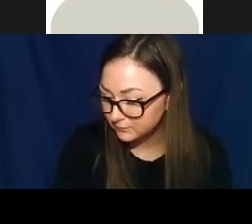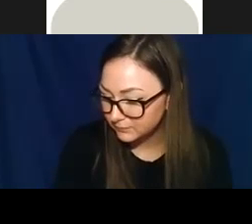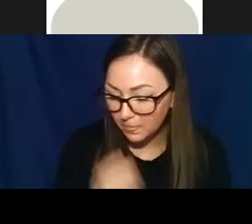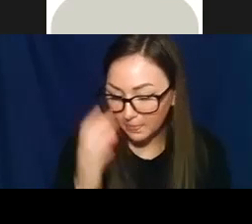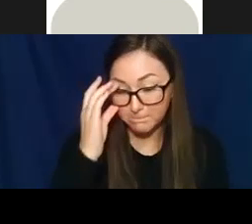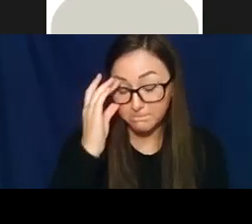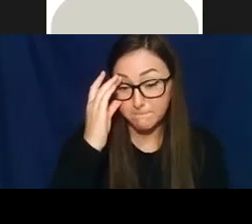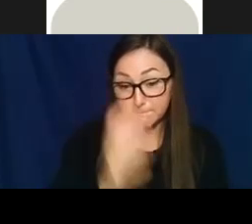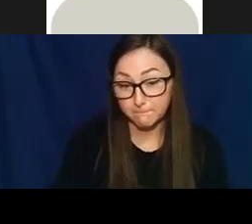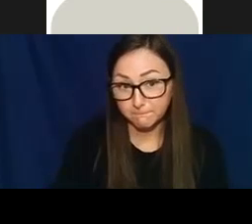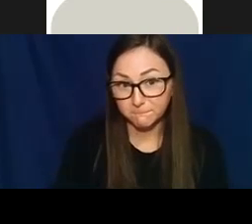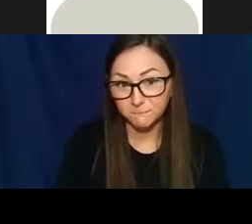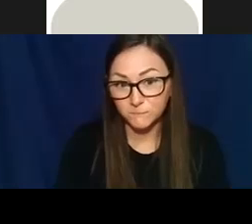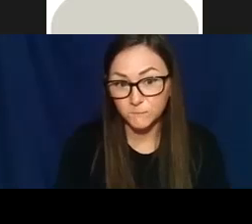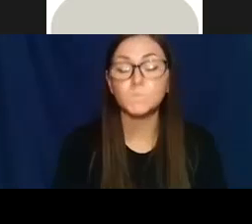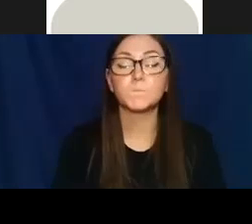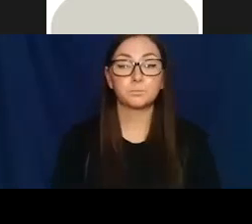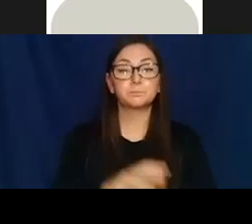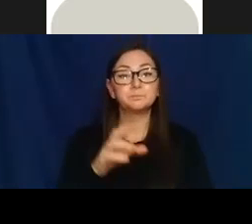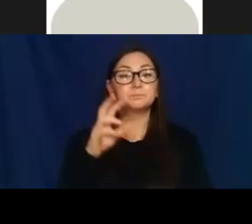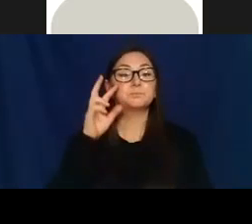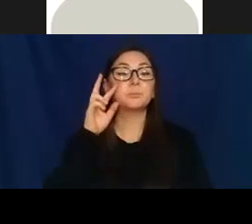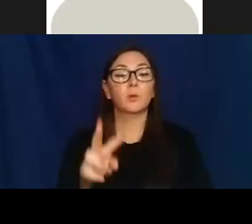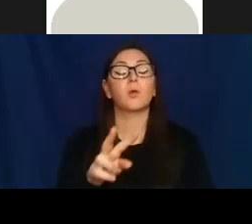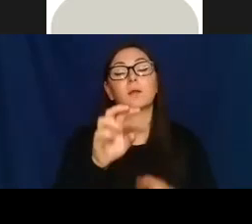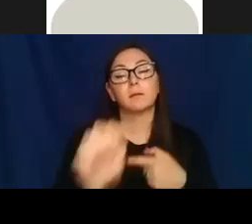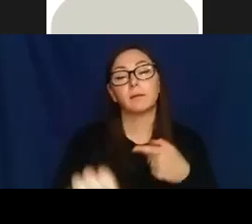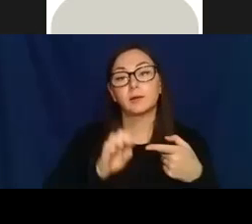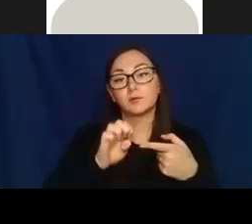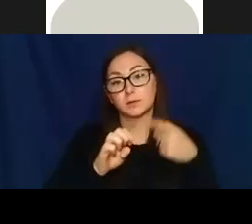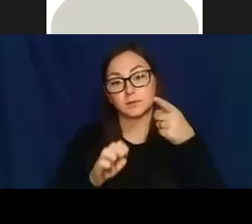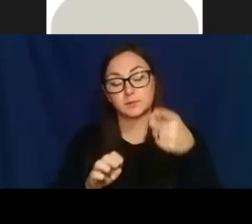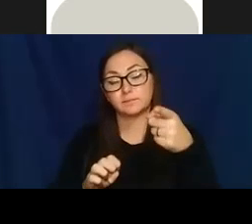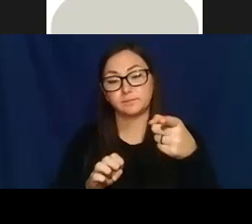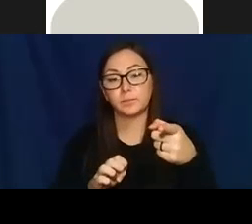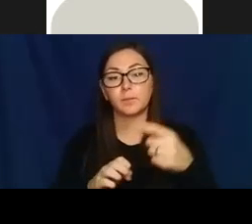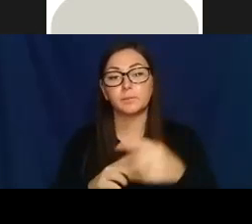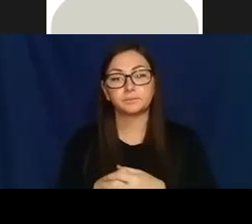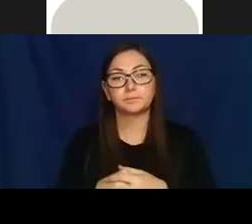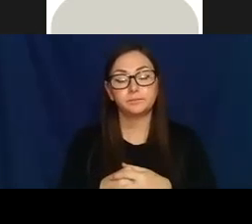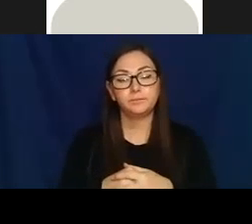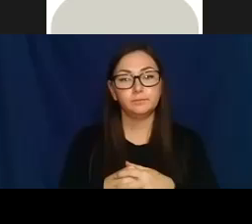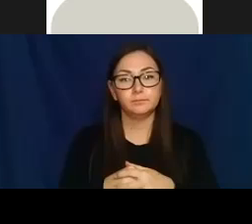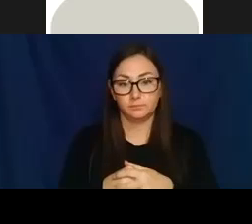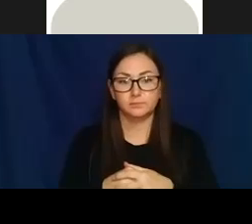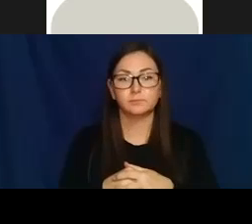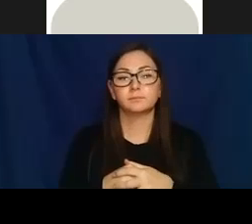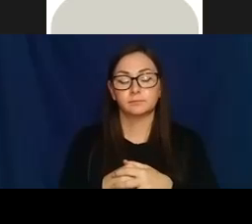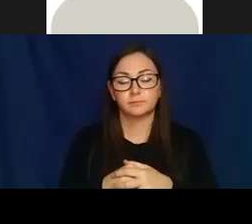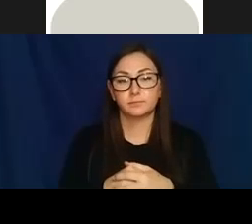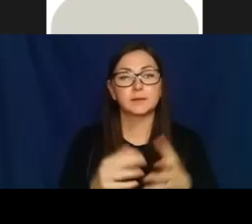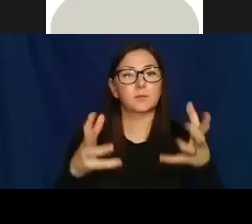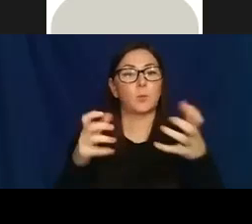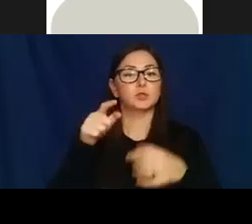if we look at the electron configuration, in this quick question, they're asking you to determine the